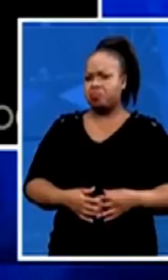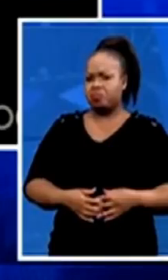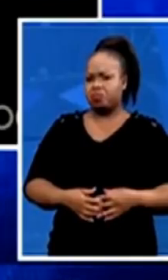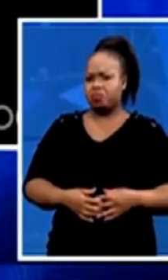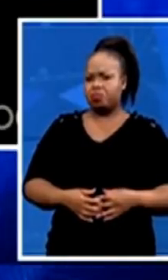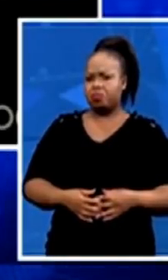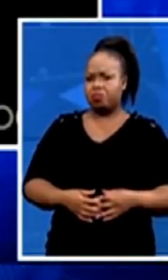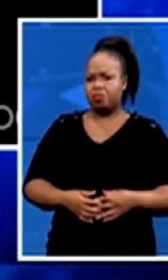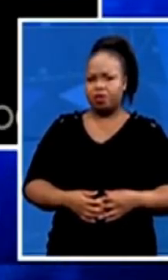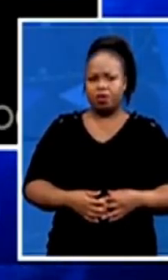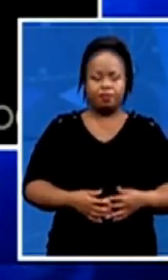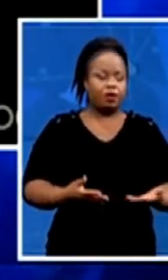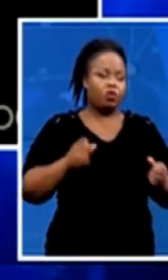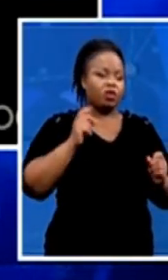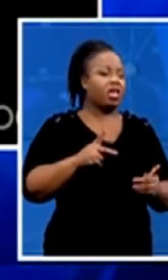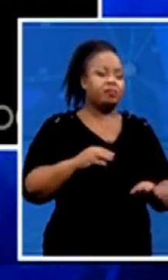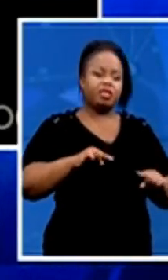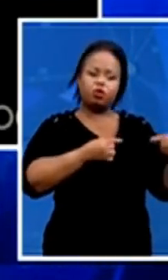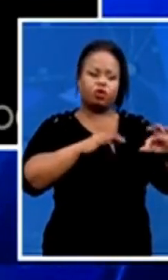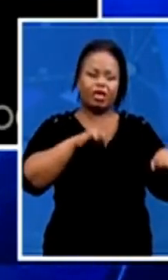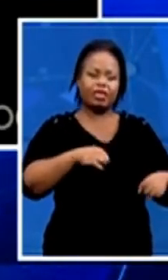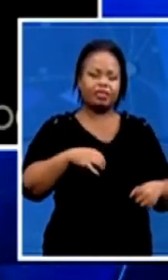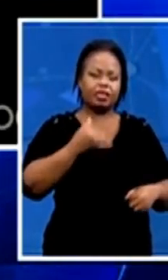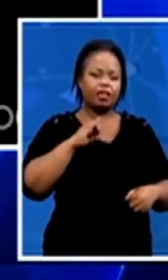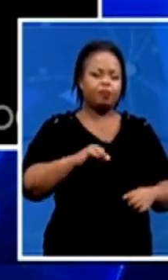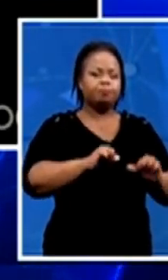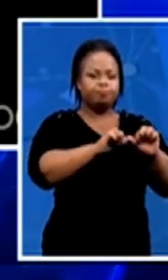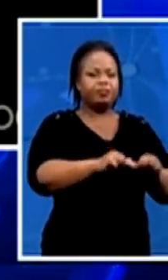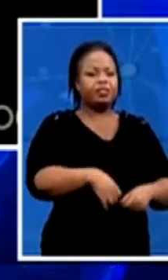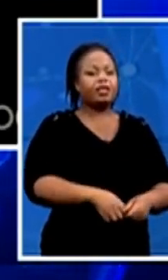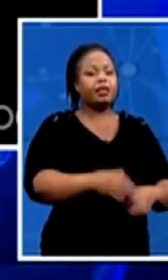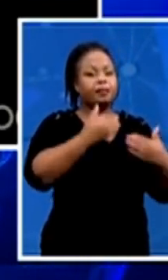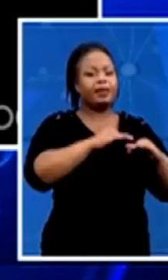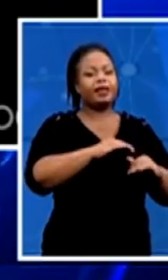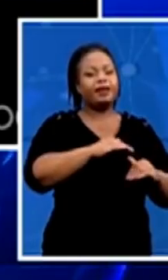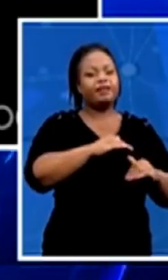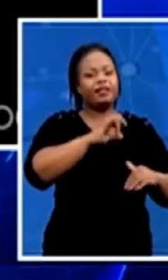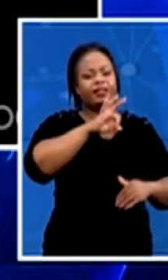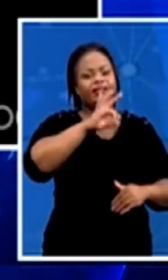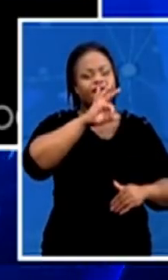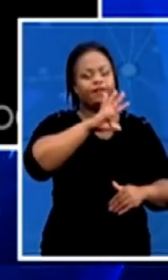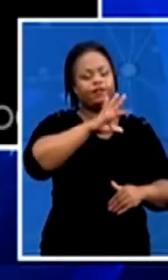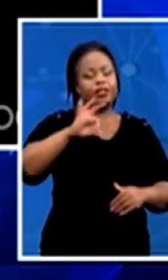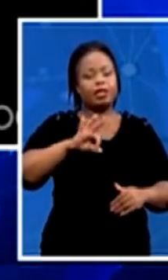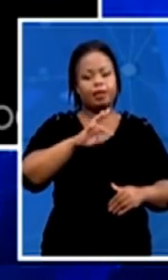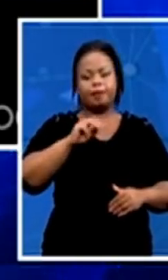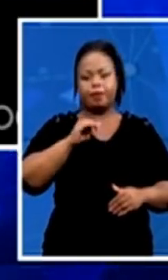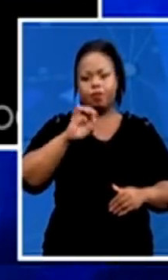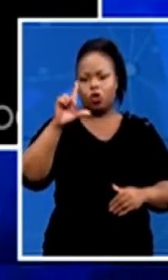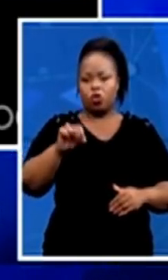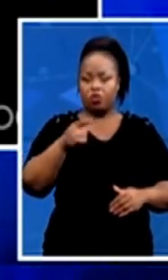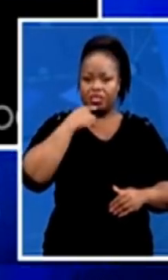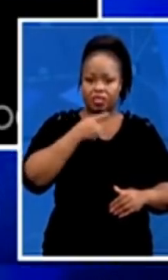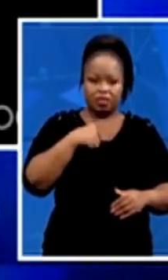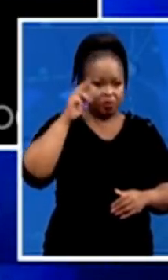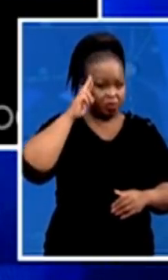paragraph 53 of Mamabolo. Krishla J says the following. Now remember, we are dealing with scandalizing of the